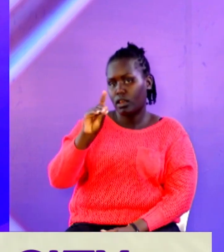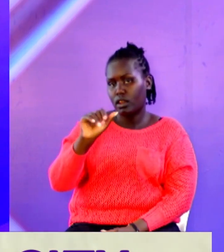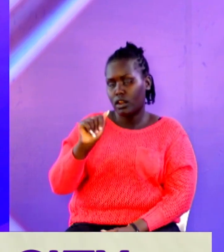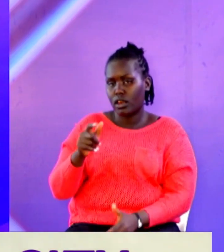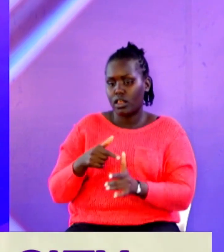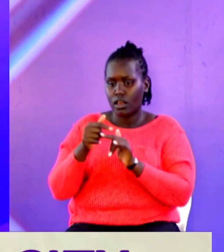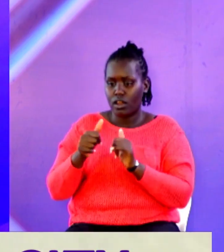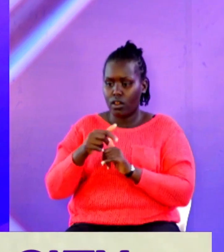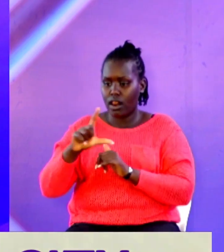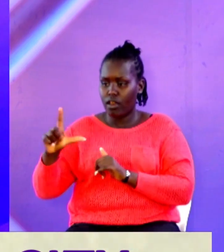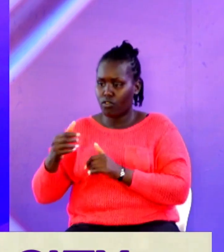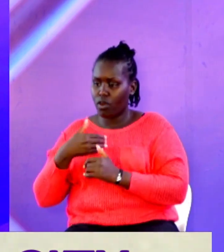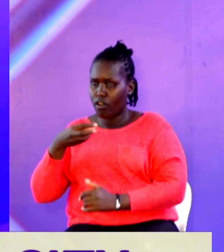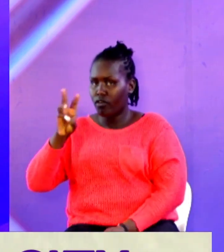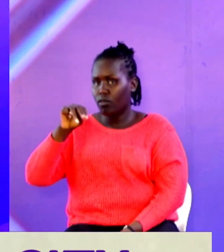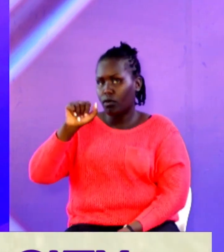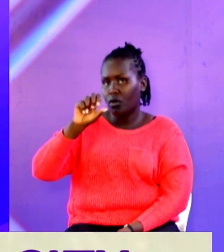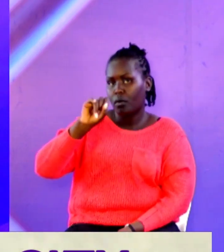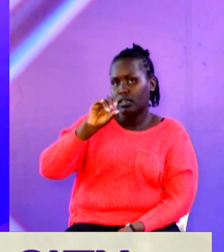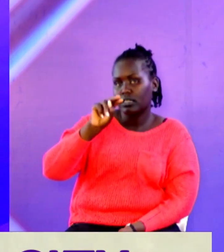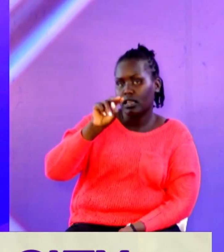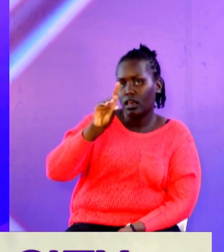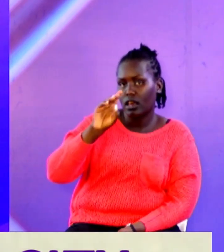have Masinde. And then on the